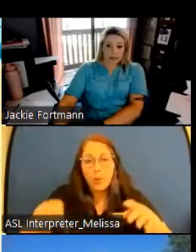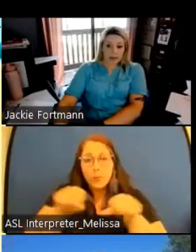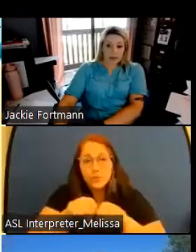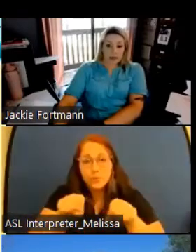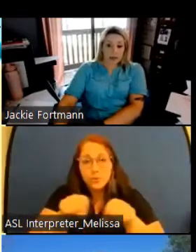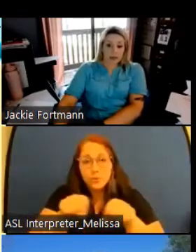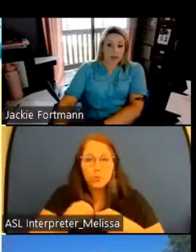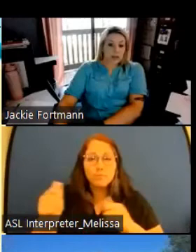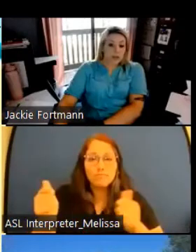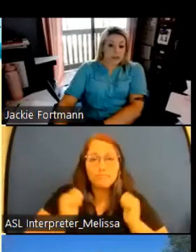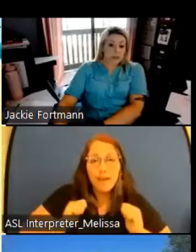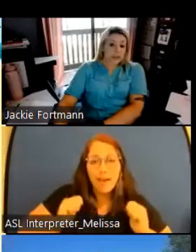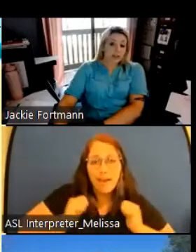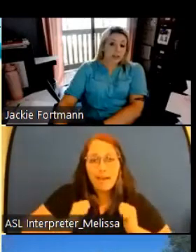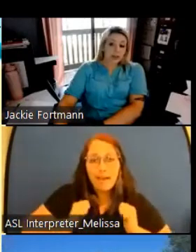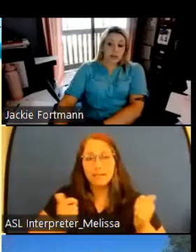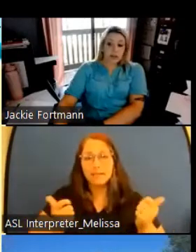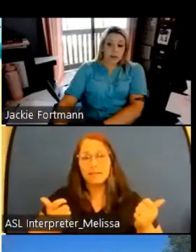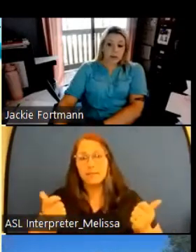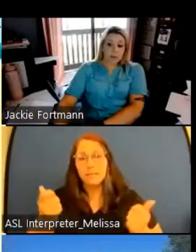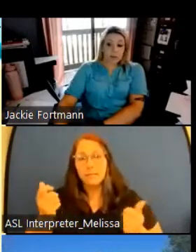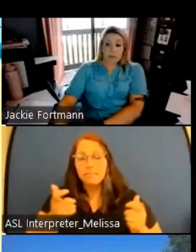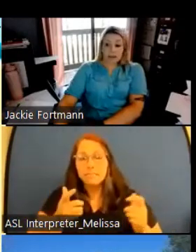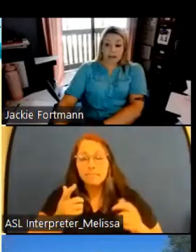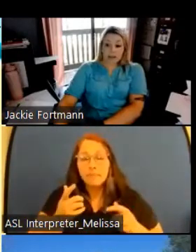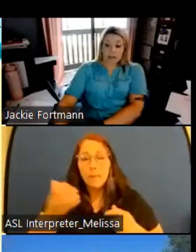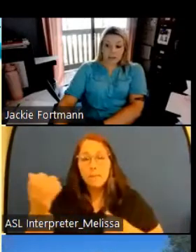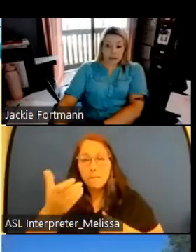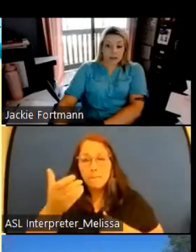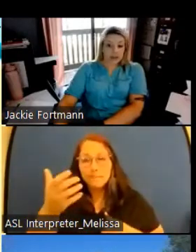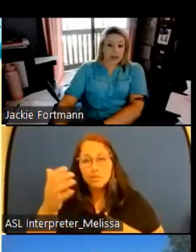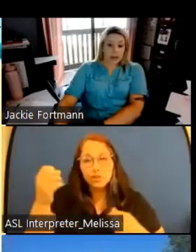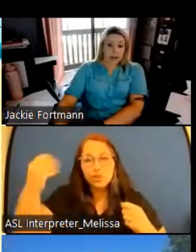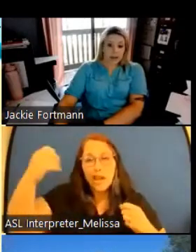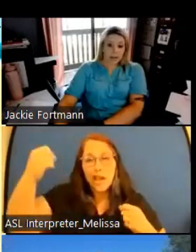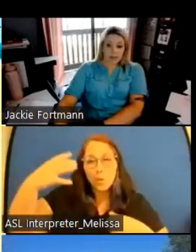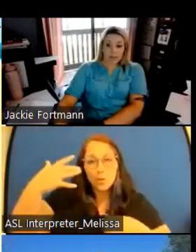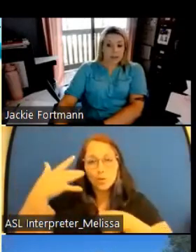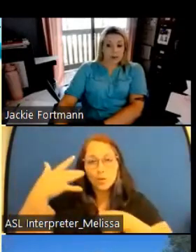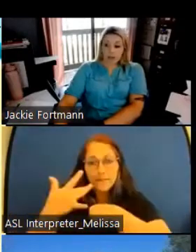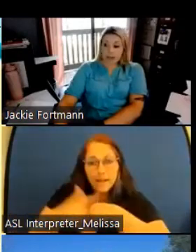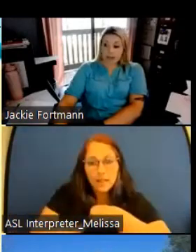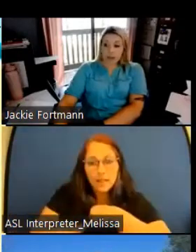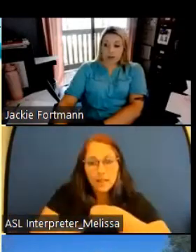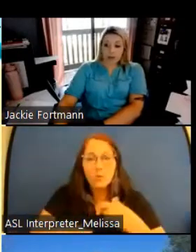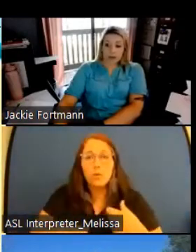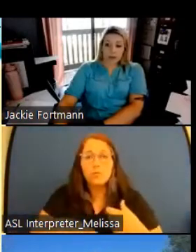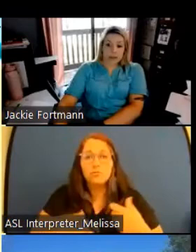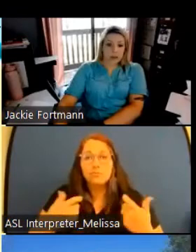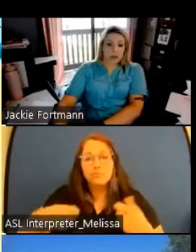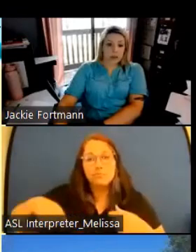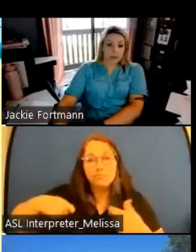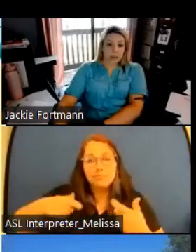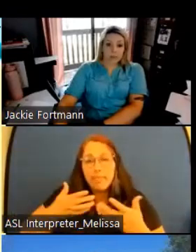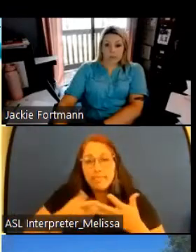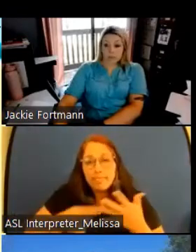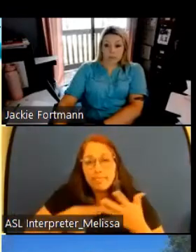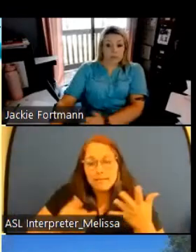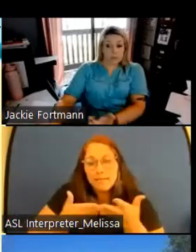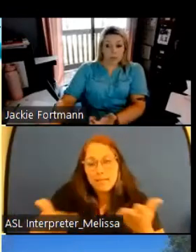and etc. Transportation, bus passes, so they can get to where they need to go and attend